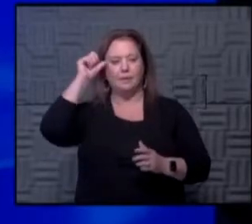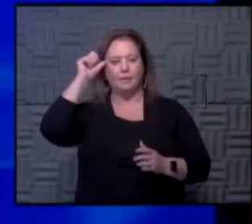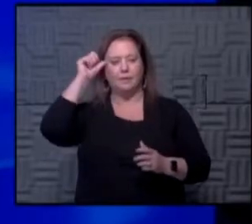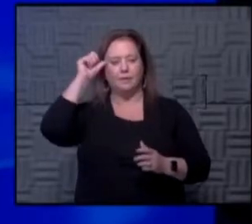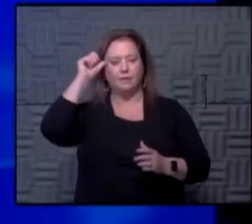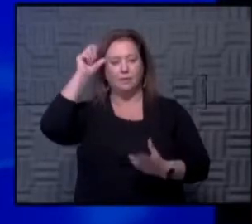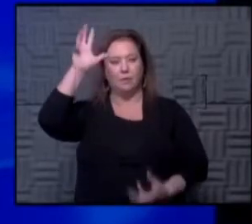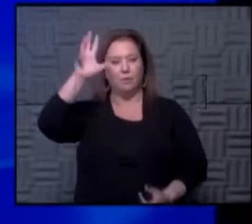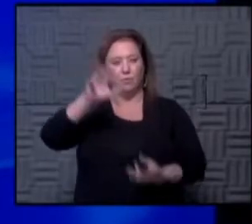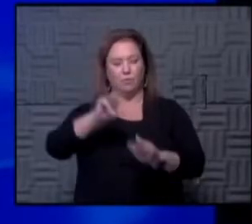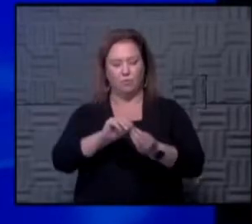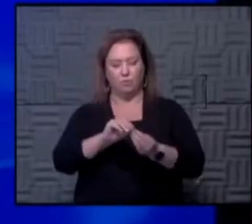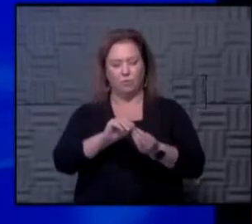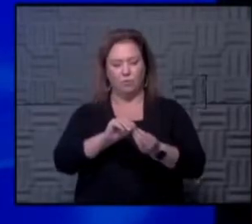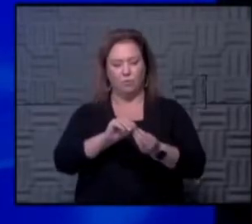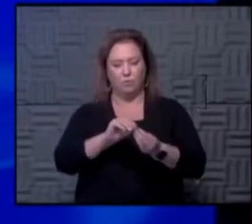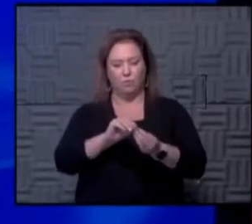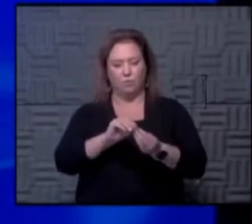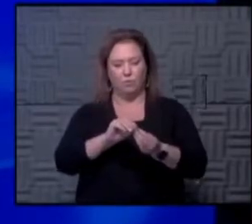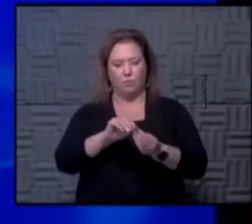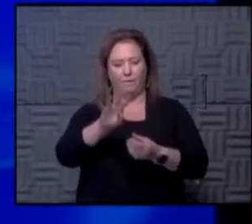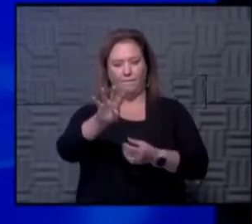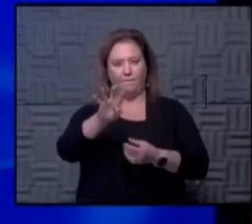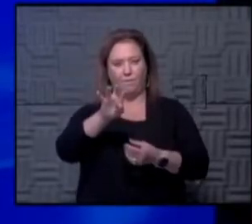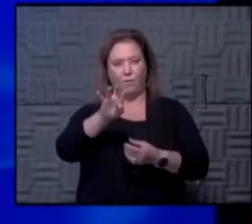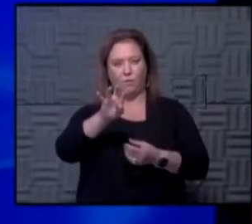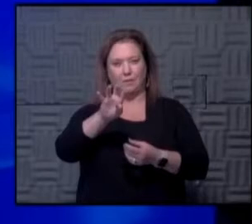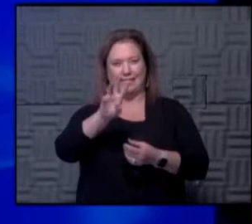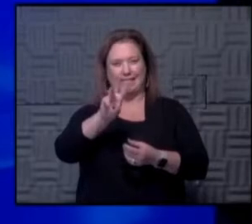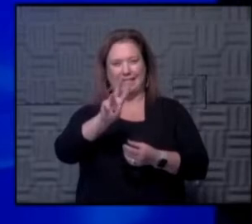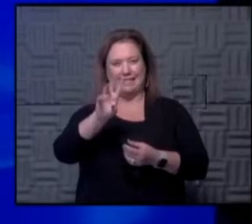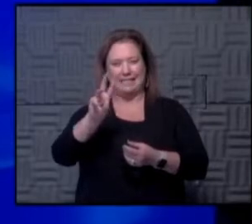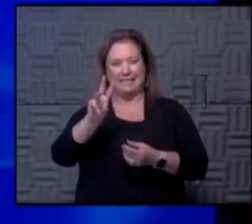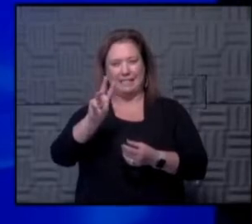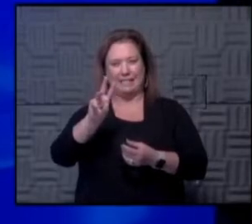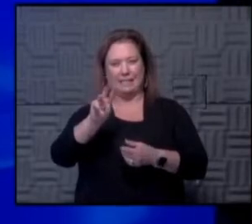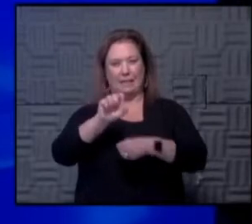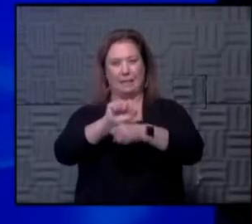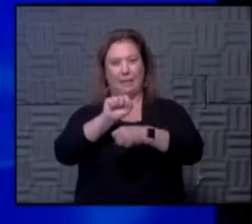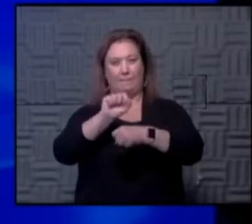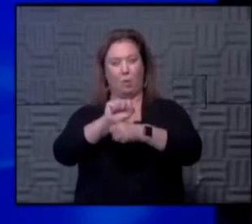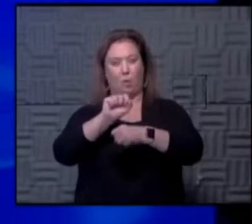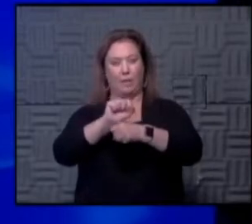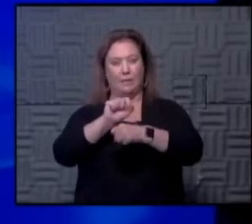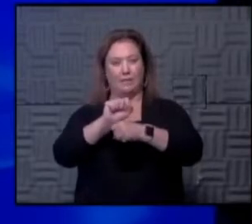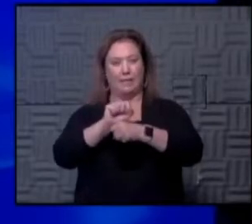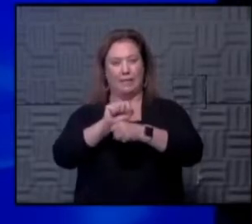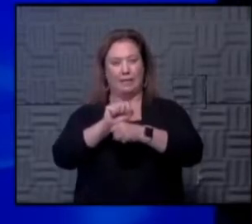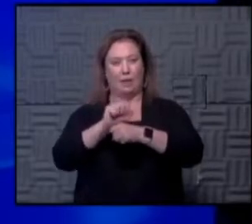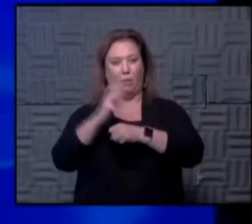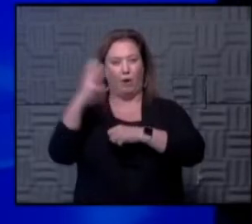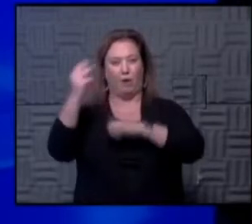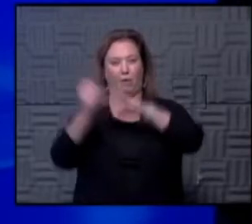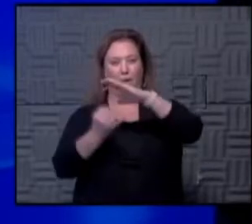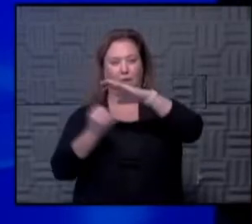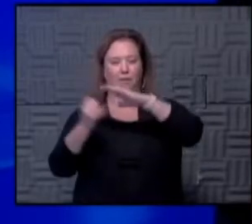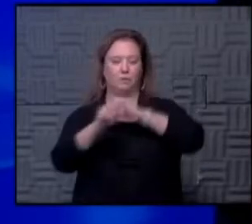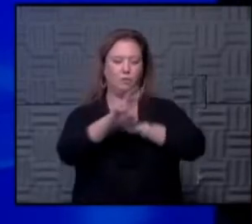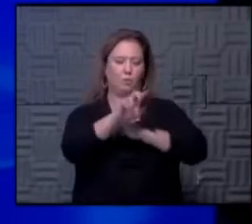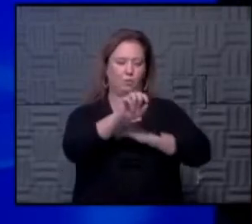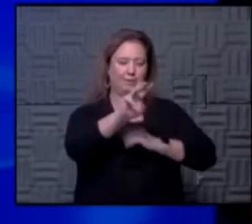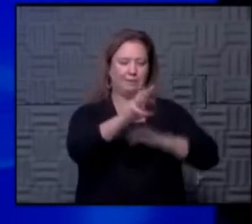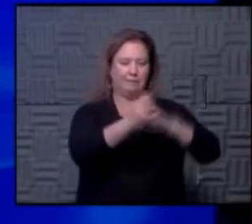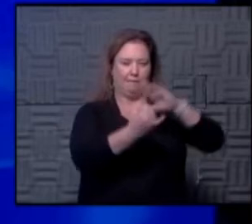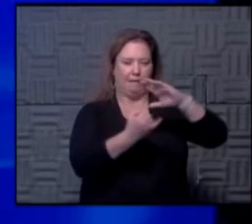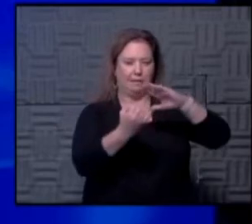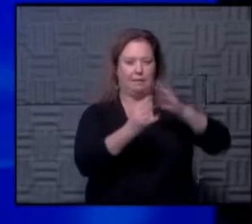a total of 466 employees that were either out on isolation. 206 of them were out